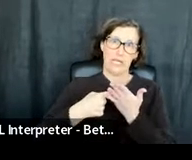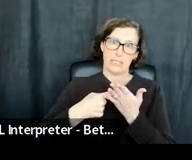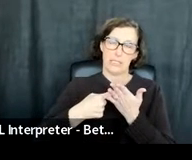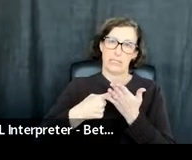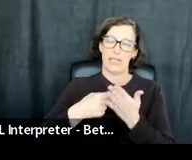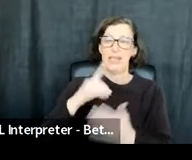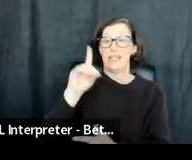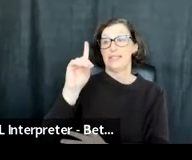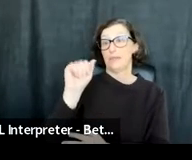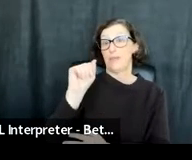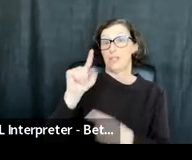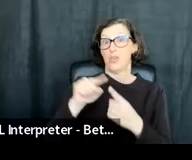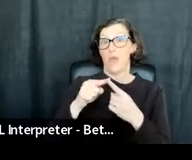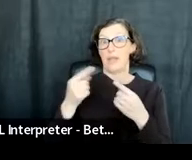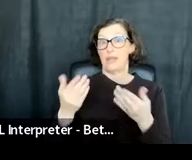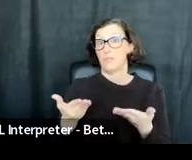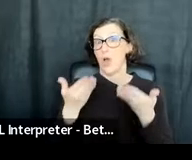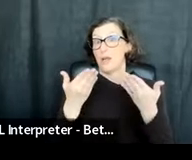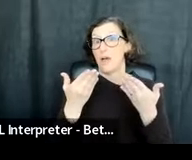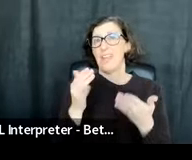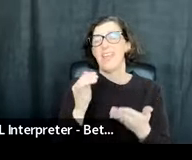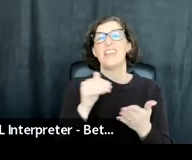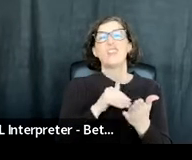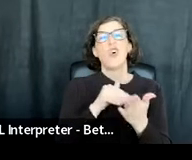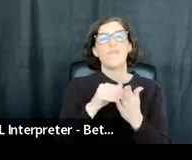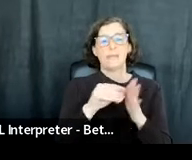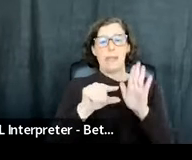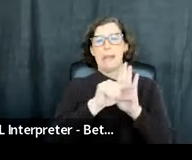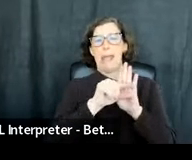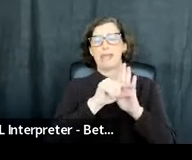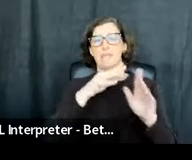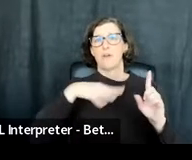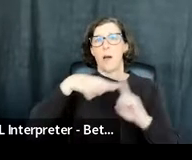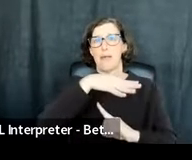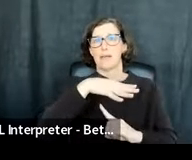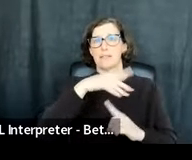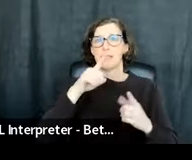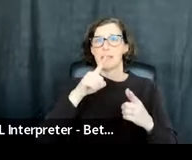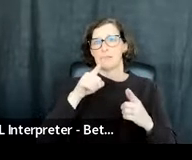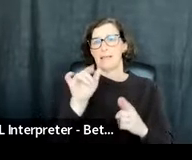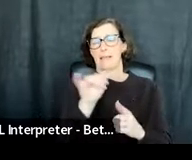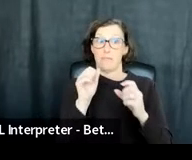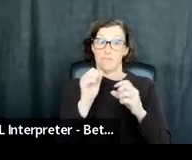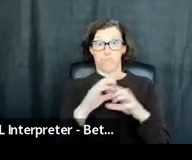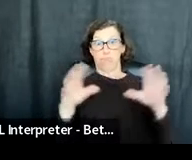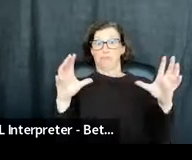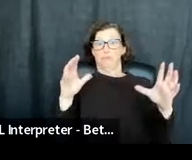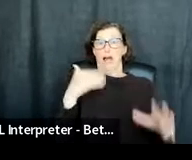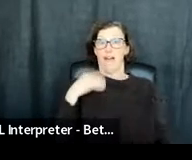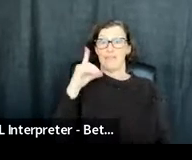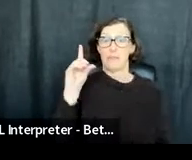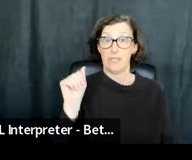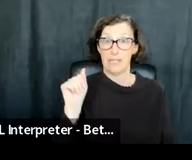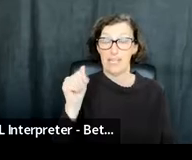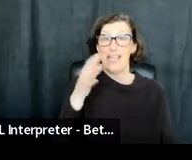disability, when it comes up, it's just so often in a negative context. It's like a bomb dropping, instead of like us being